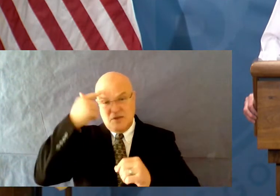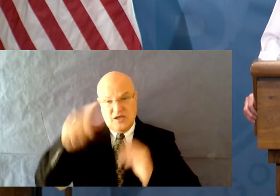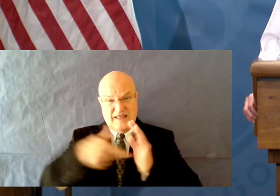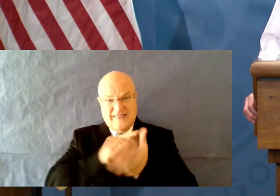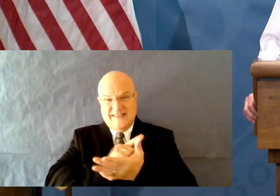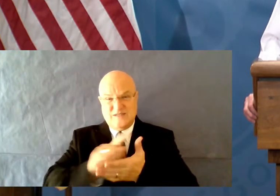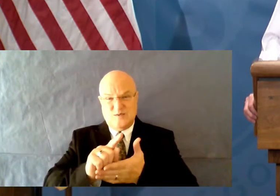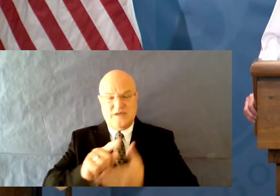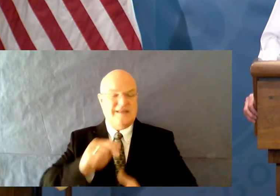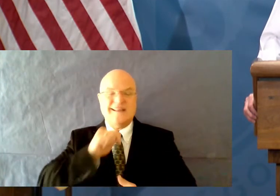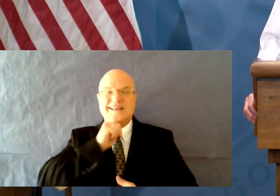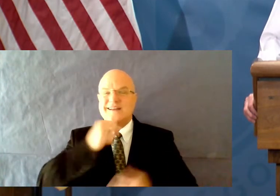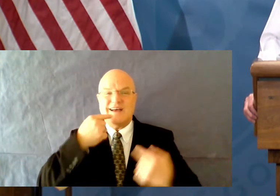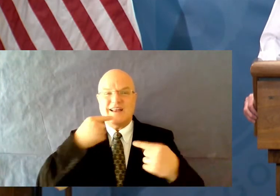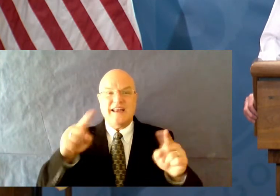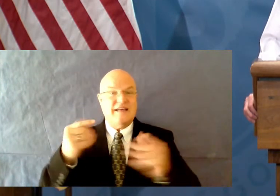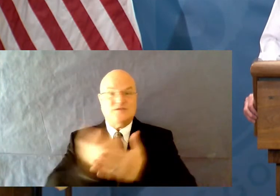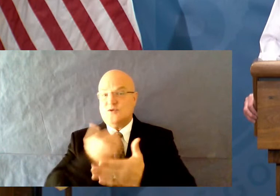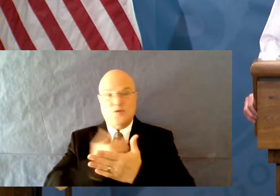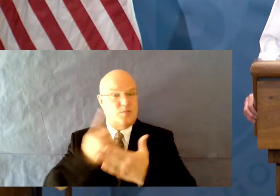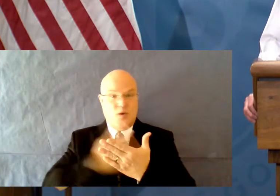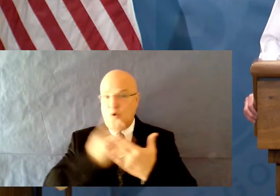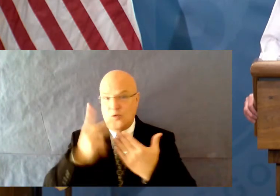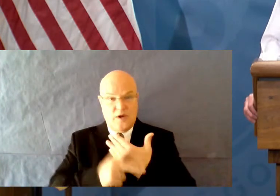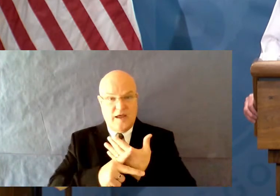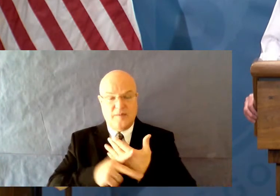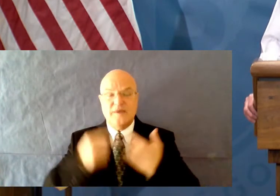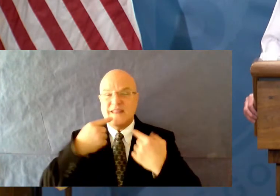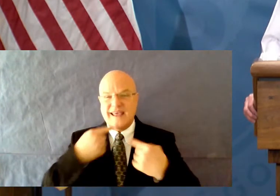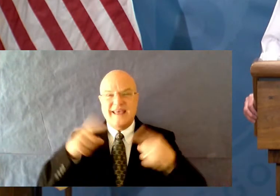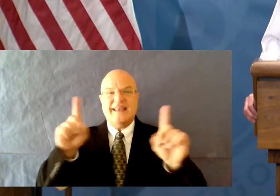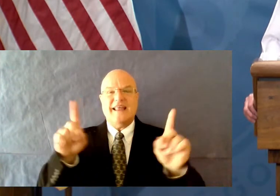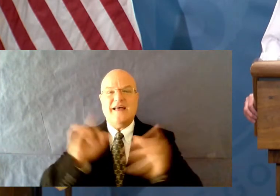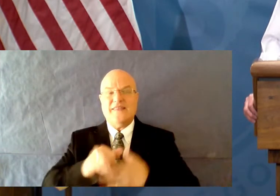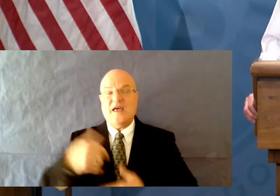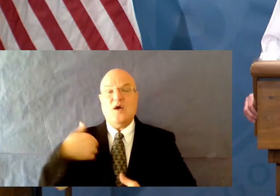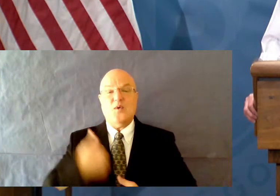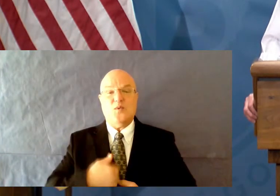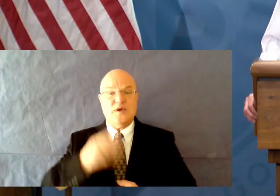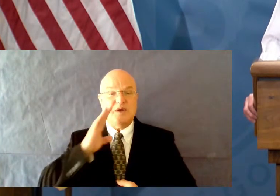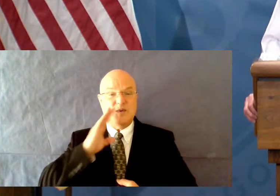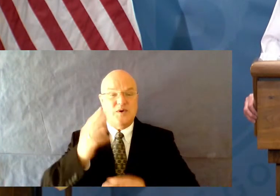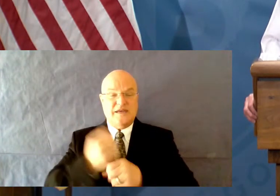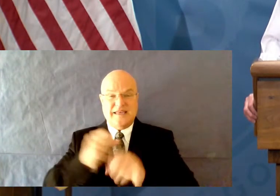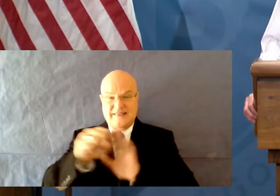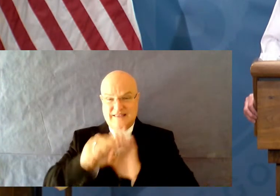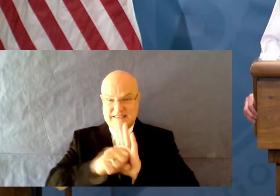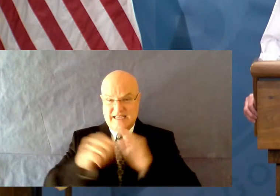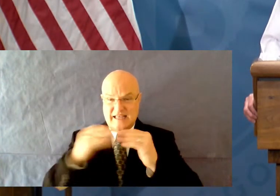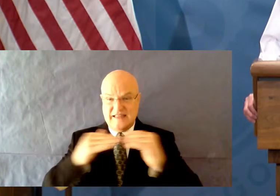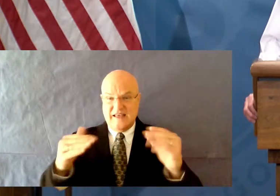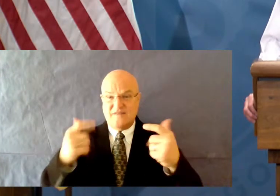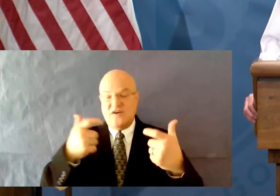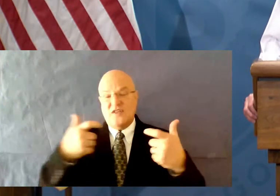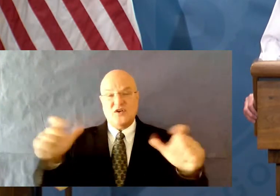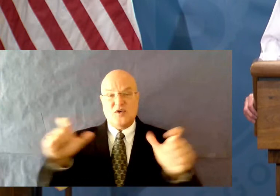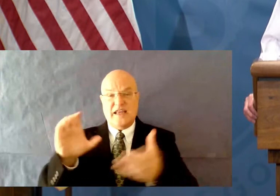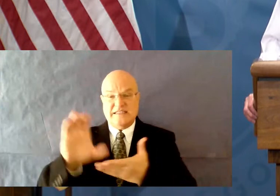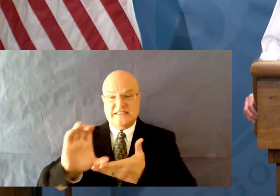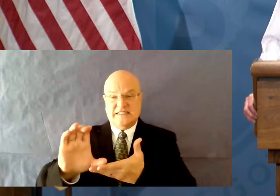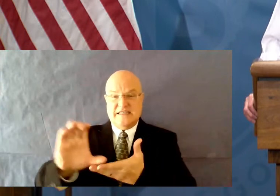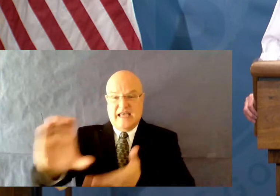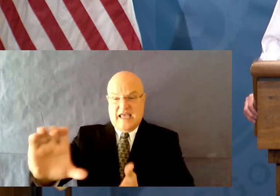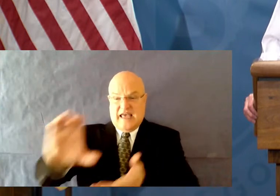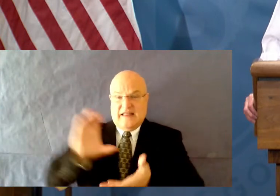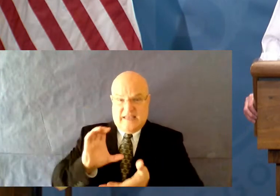did not announce a new program. They announced that we're going to get at the state level the greatest allocation really we've